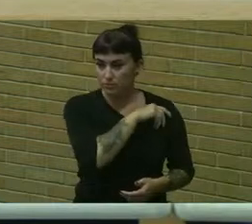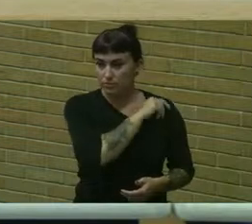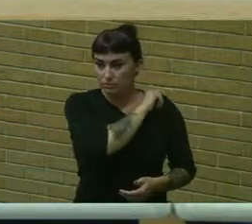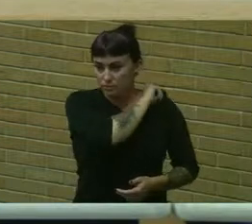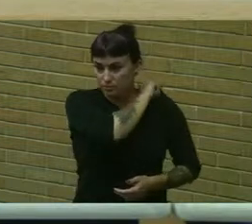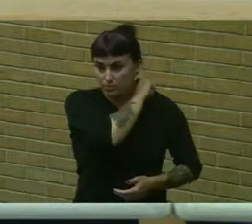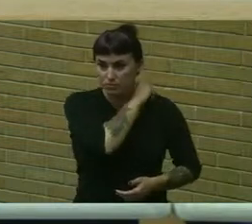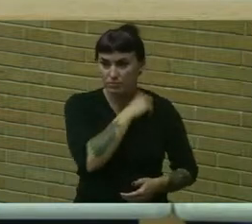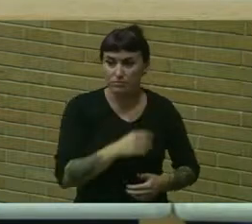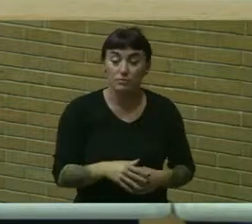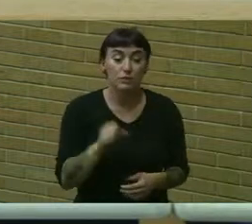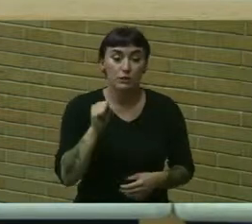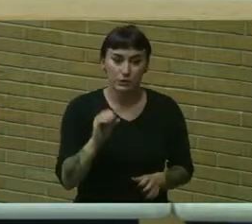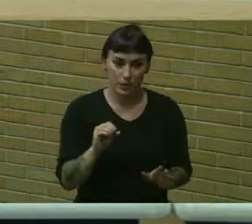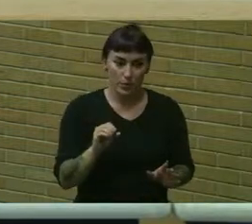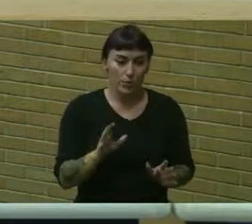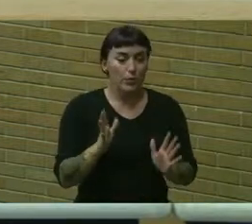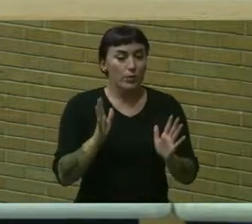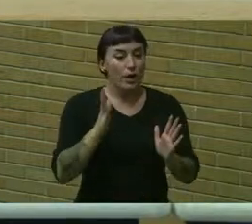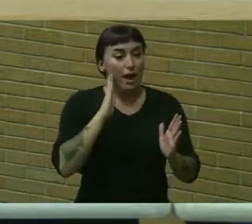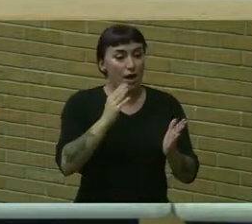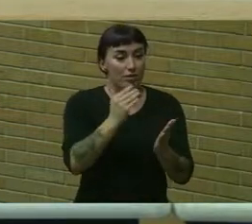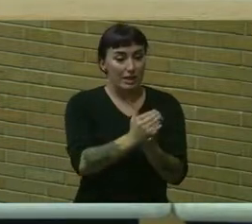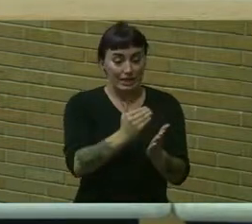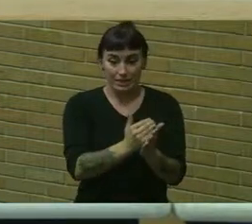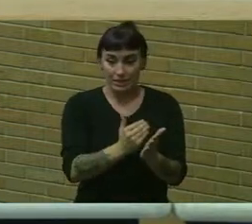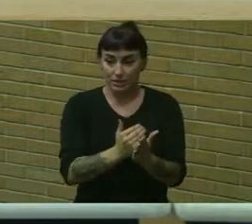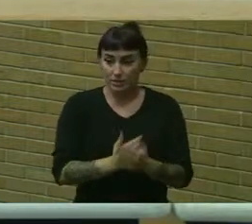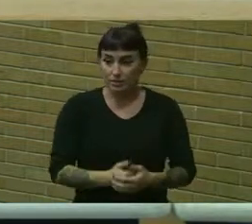So, I have a list,